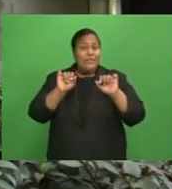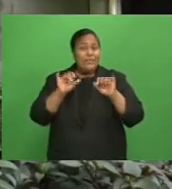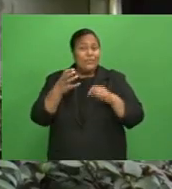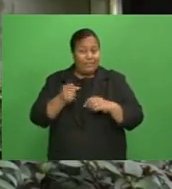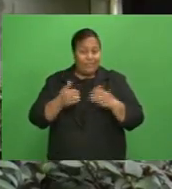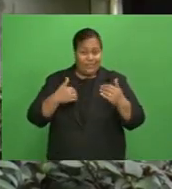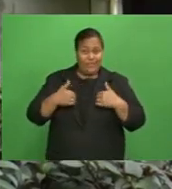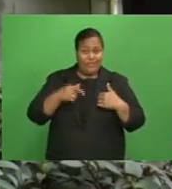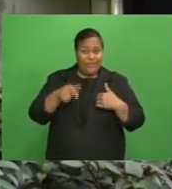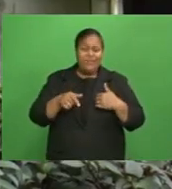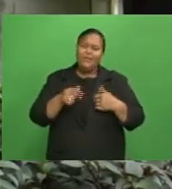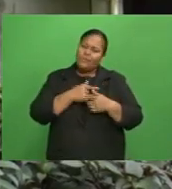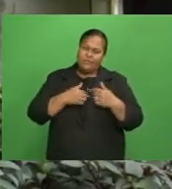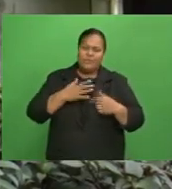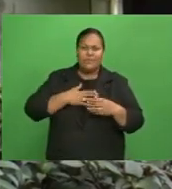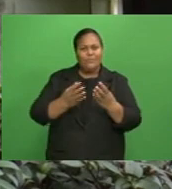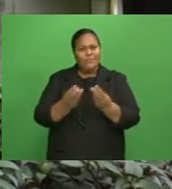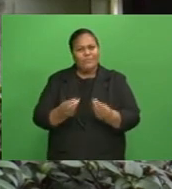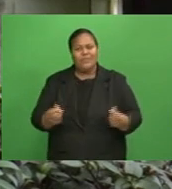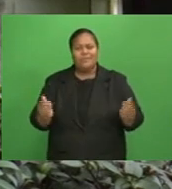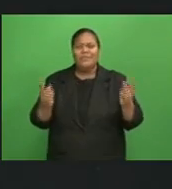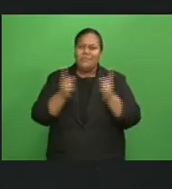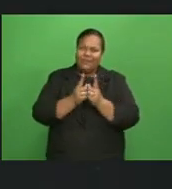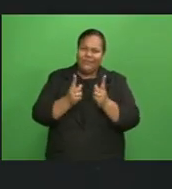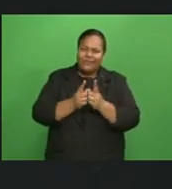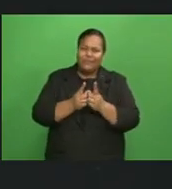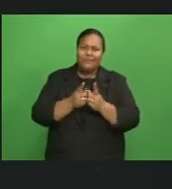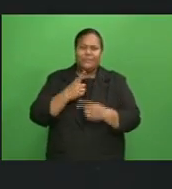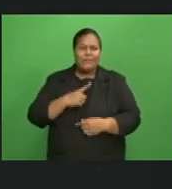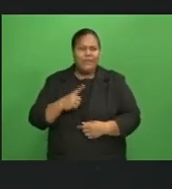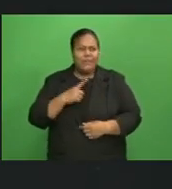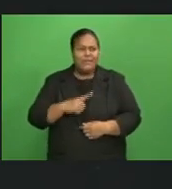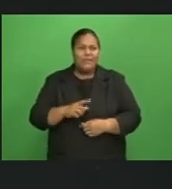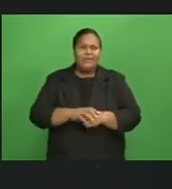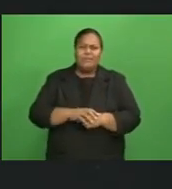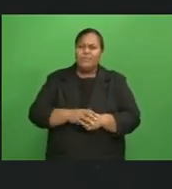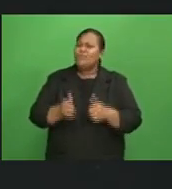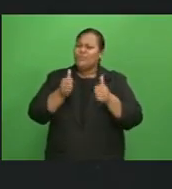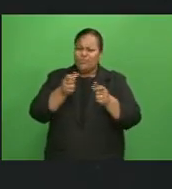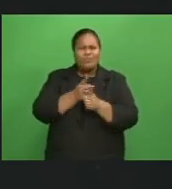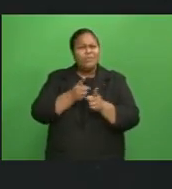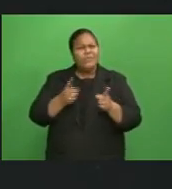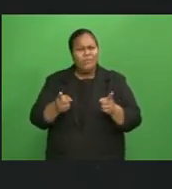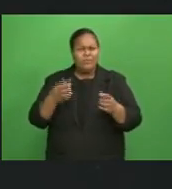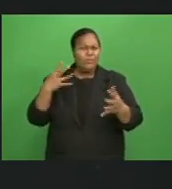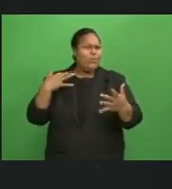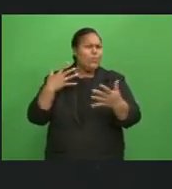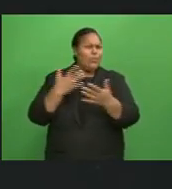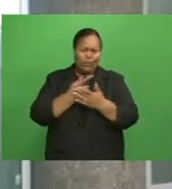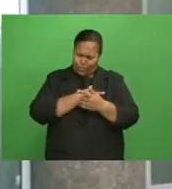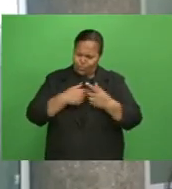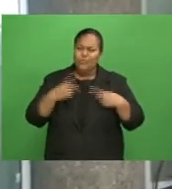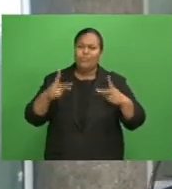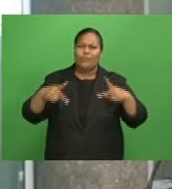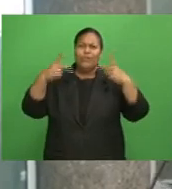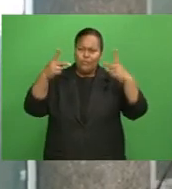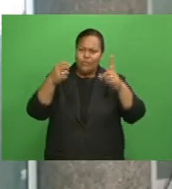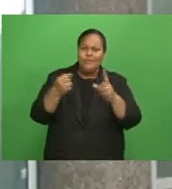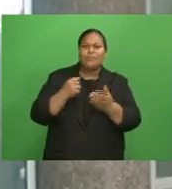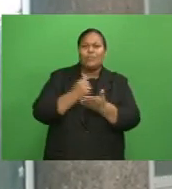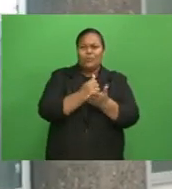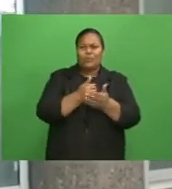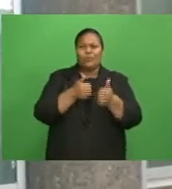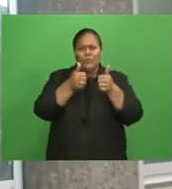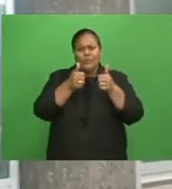university. And Fiji stand, like I said, has always been on good governance, and we still promote good governance, and that's